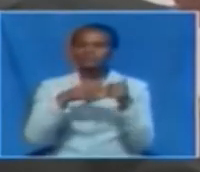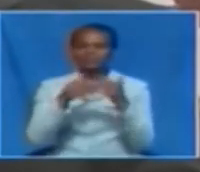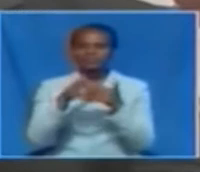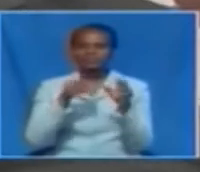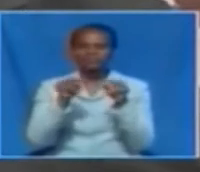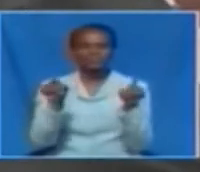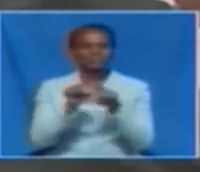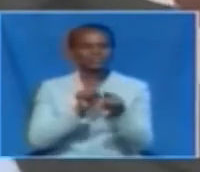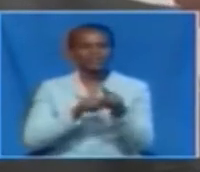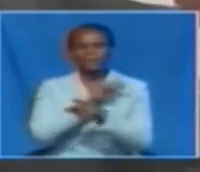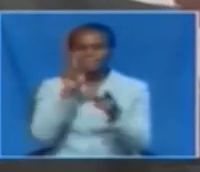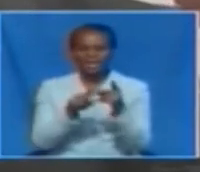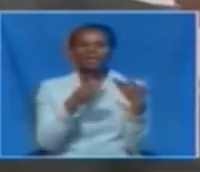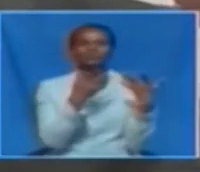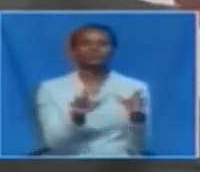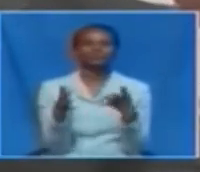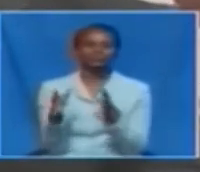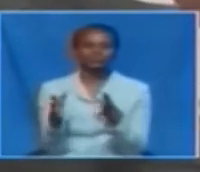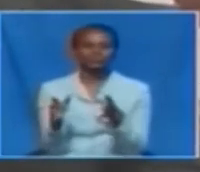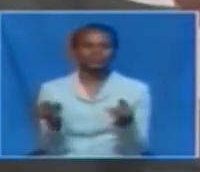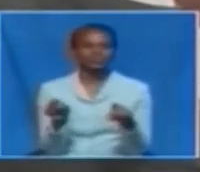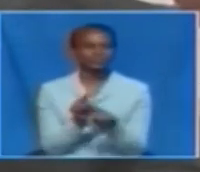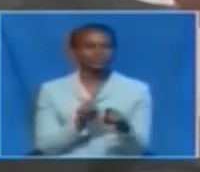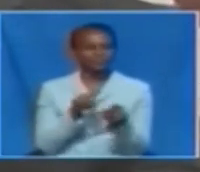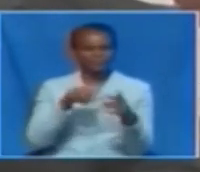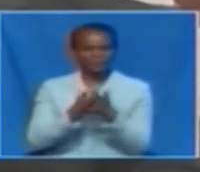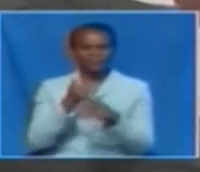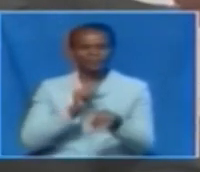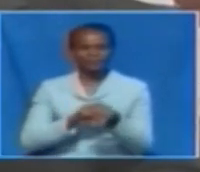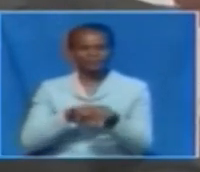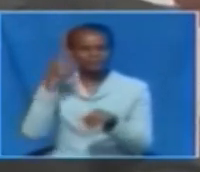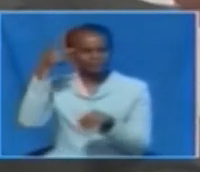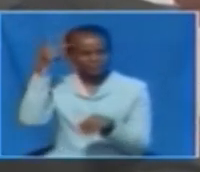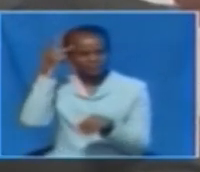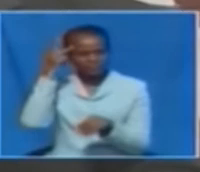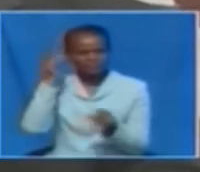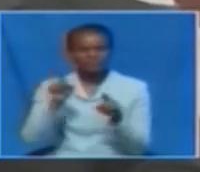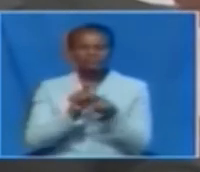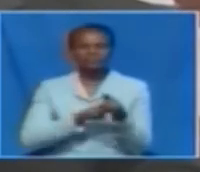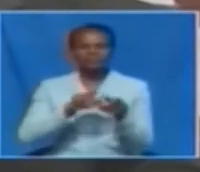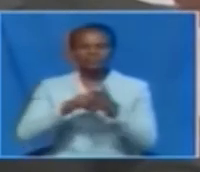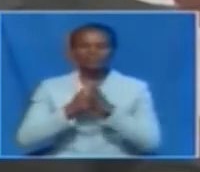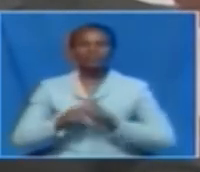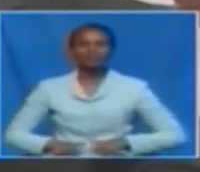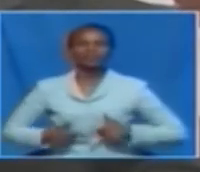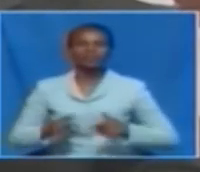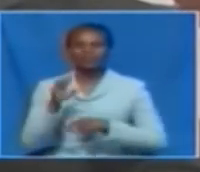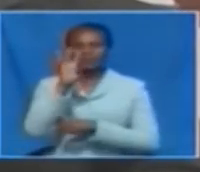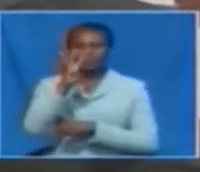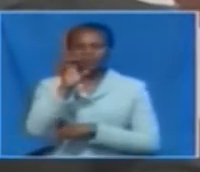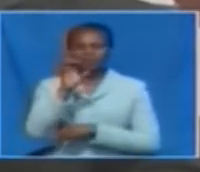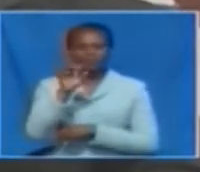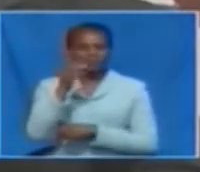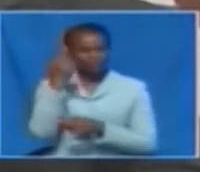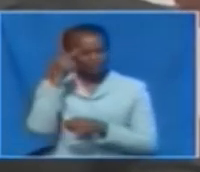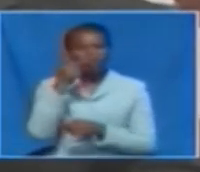to look like everything is lost. And it takes a moment in politics and also in life for fortunes to